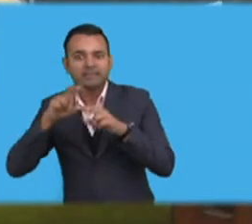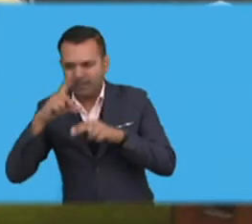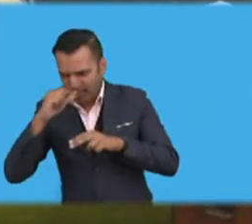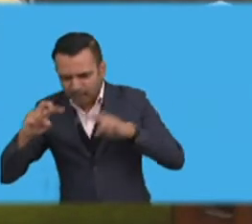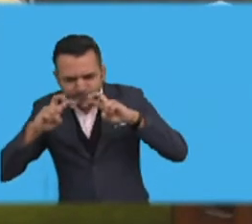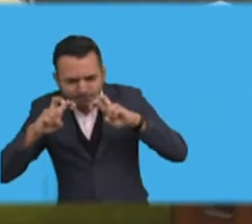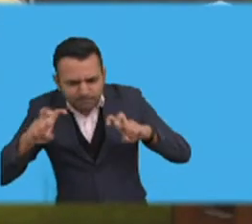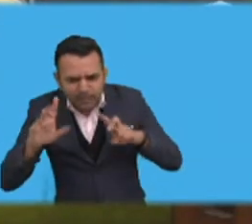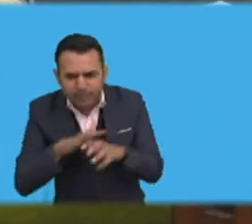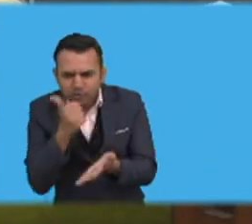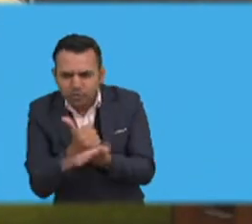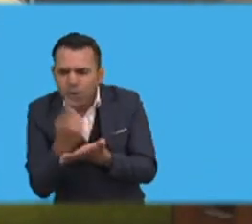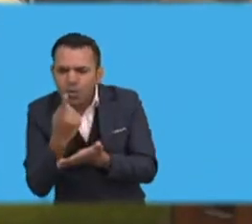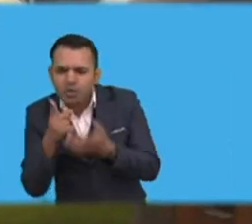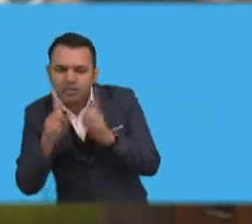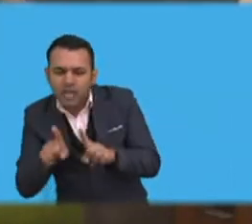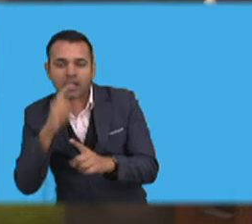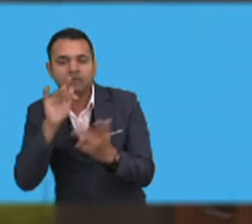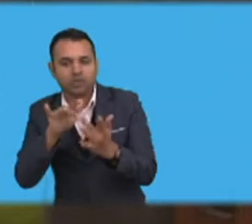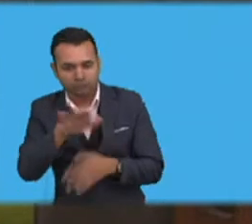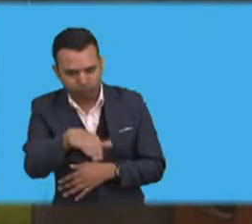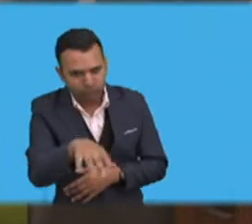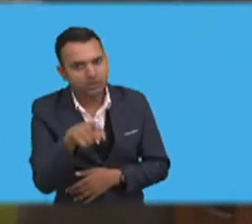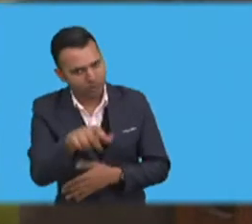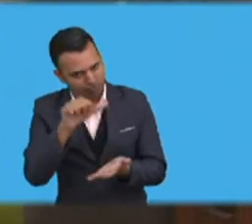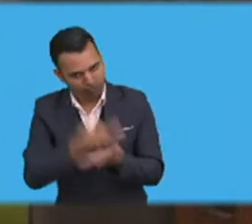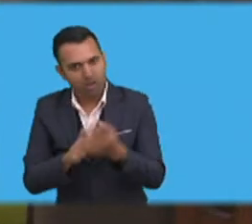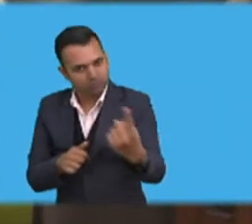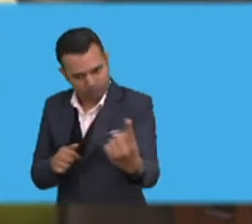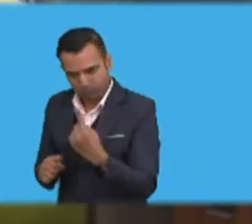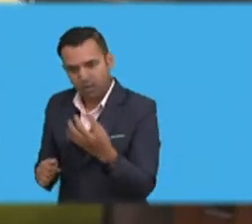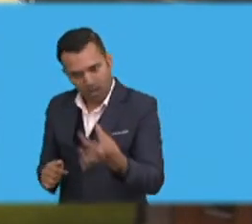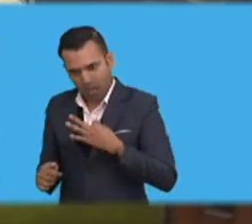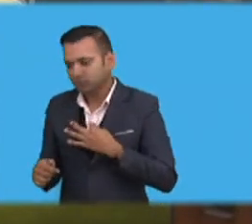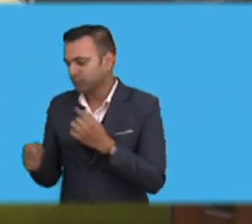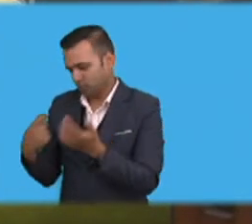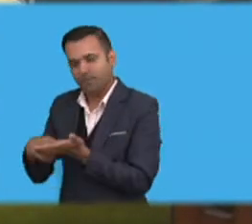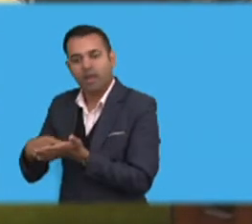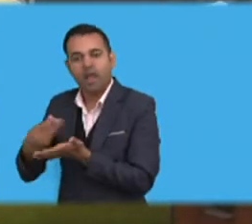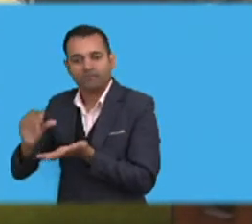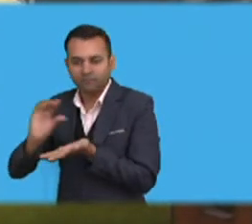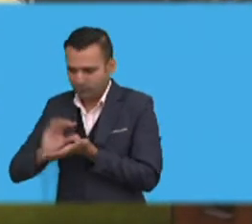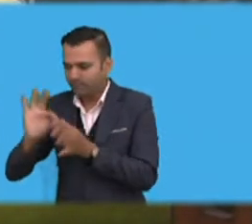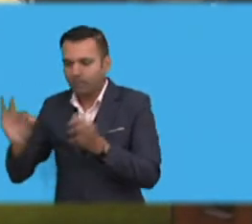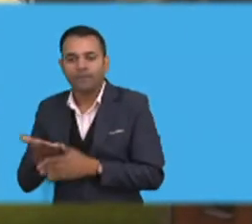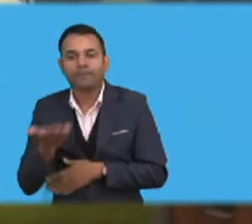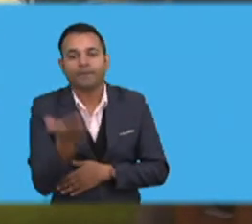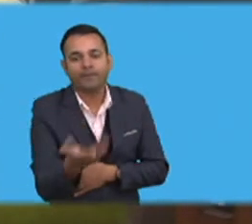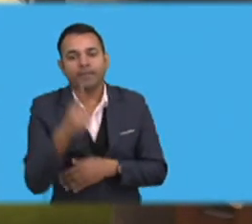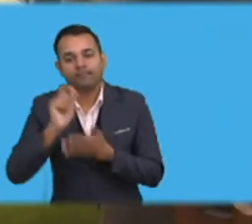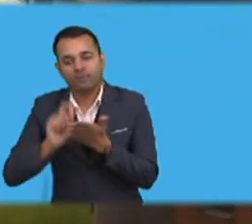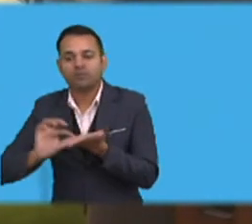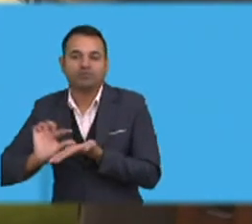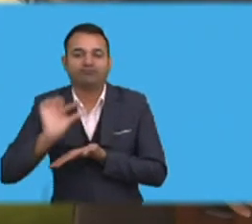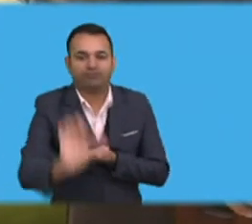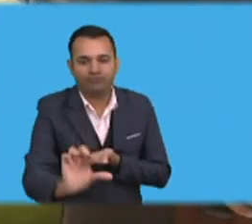and get in touch with them directly and say, look, this is your right to make a claim. This is the form. Please fill it out. And you'll get compensated. Madam